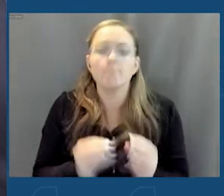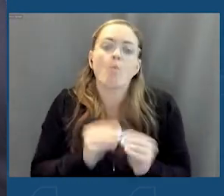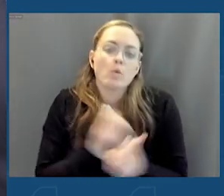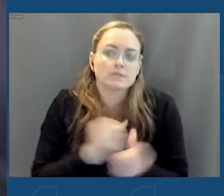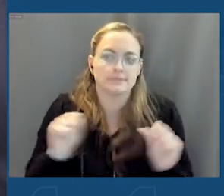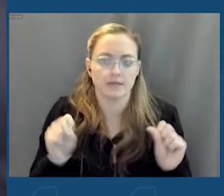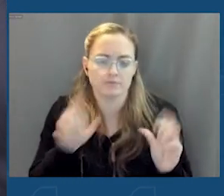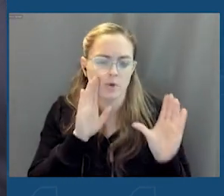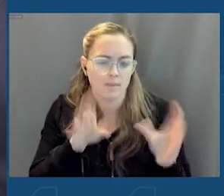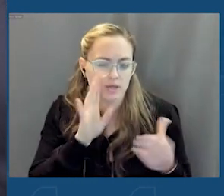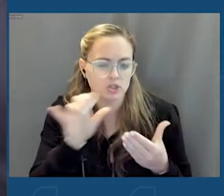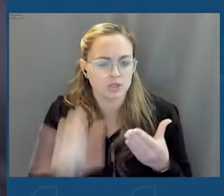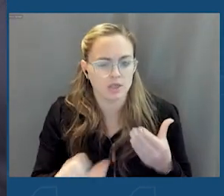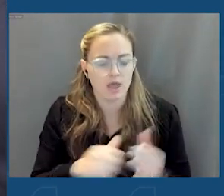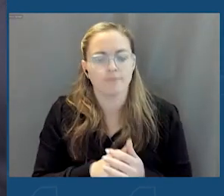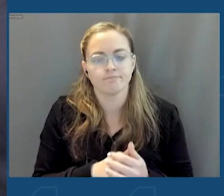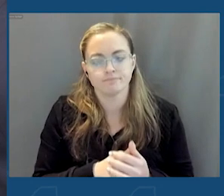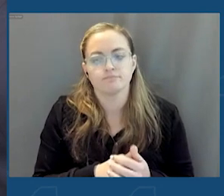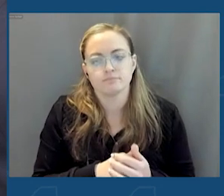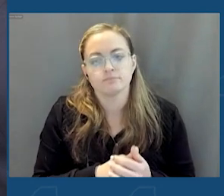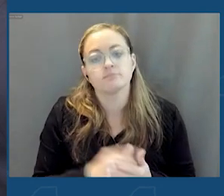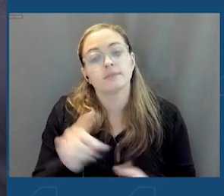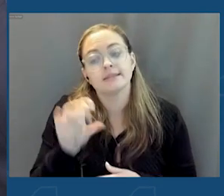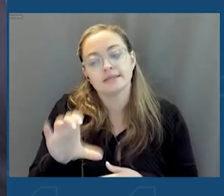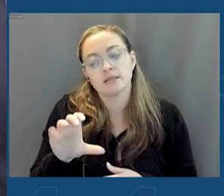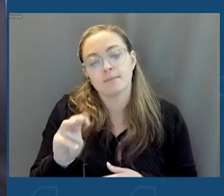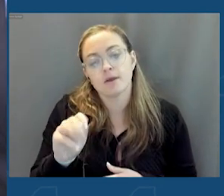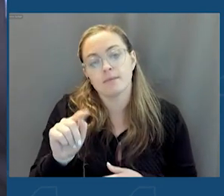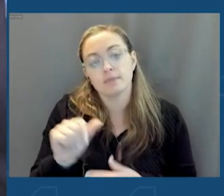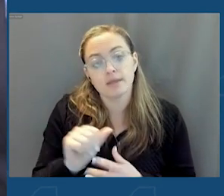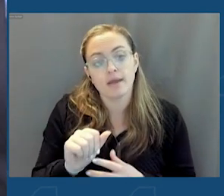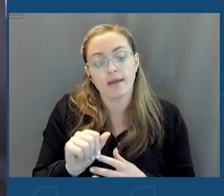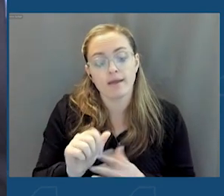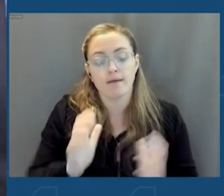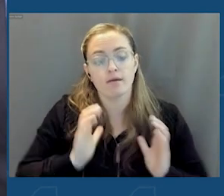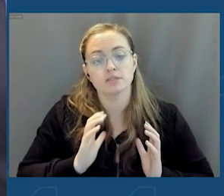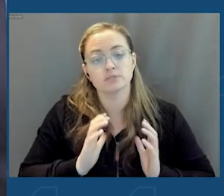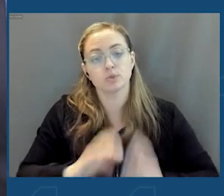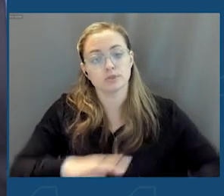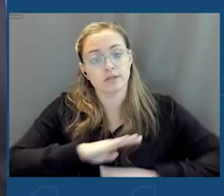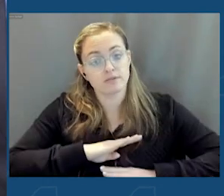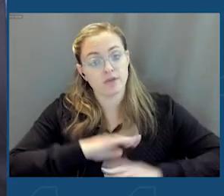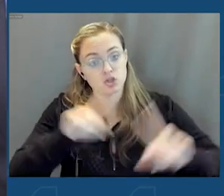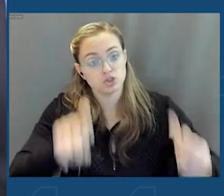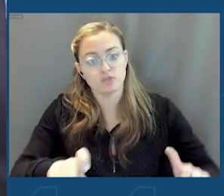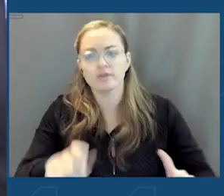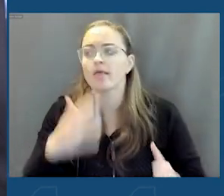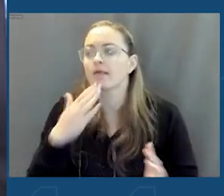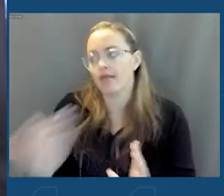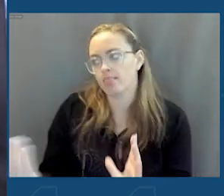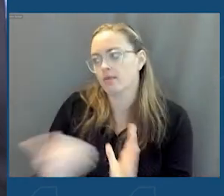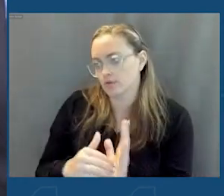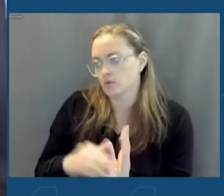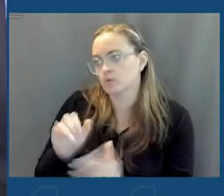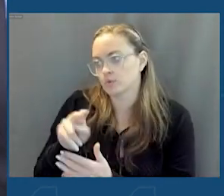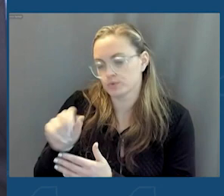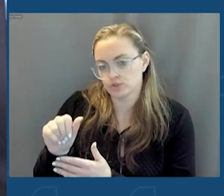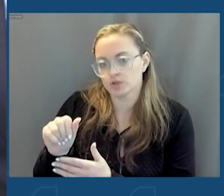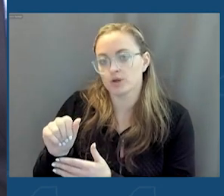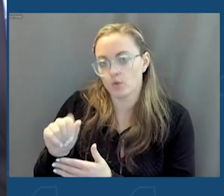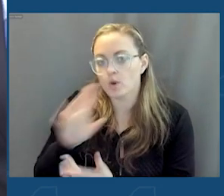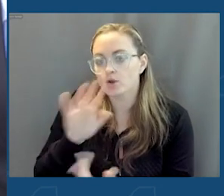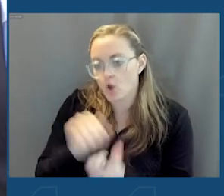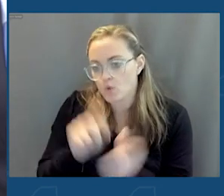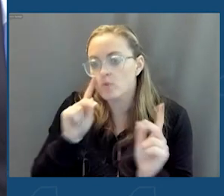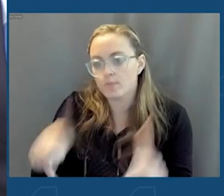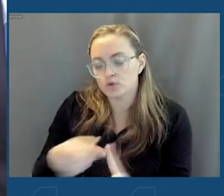to. According to our December MTA customer satisfaction survey, and again, thank you, Jana, when I spoke to the member of your team who conduct